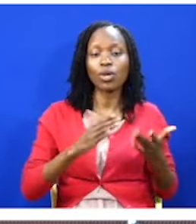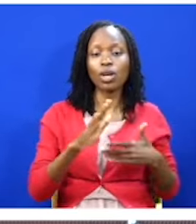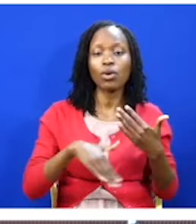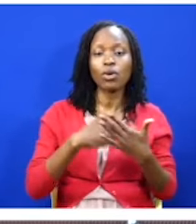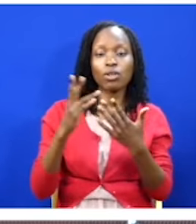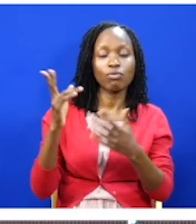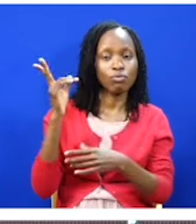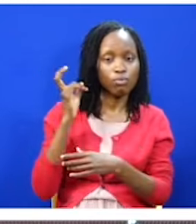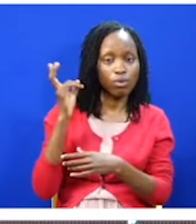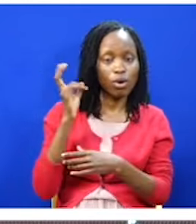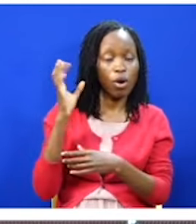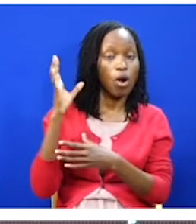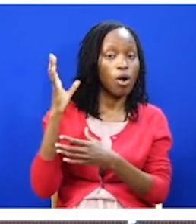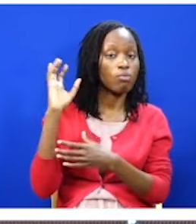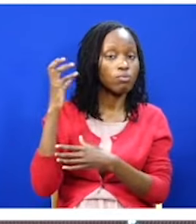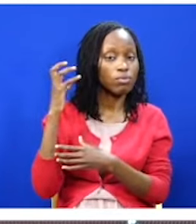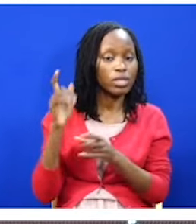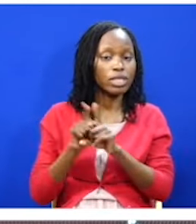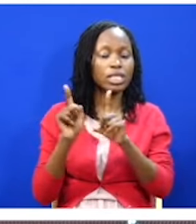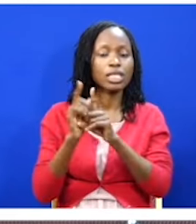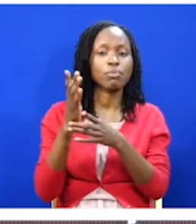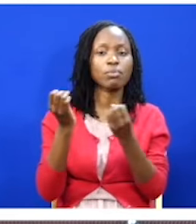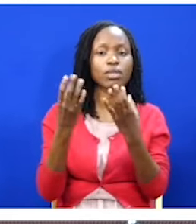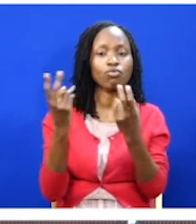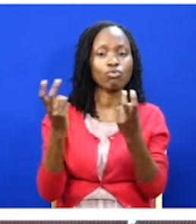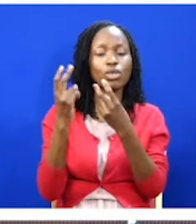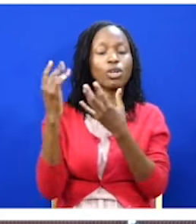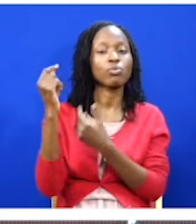listening on Hope FM. We know so many of you watch us on Hope TV,